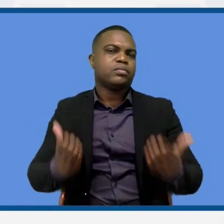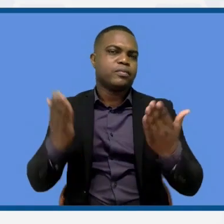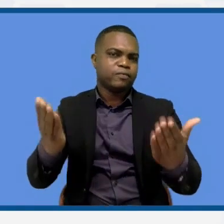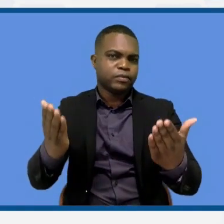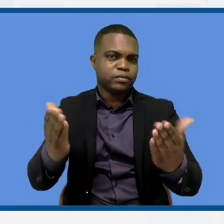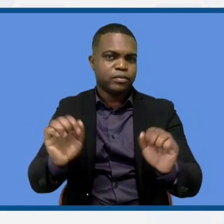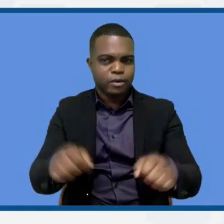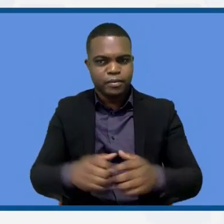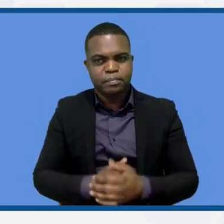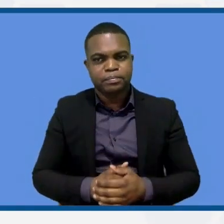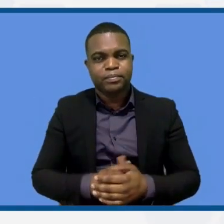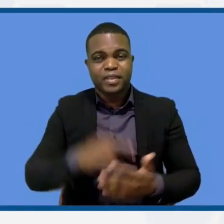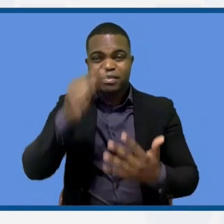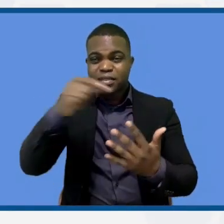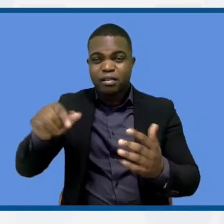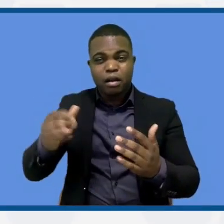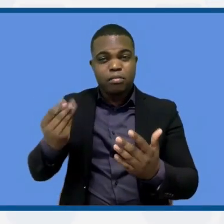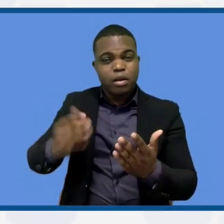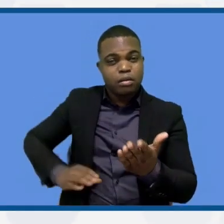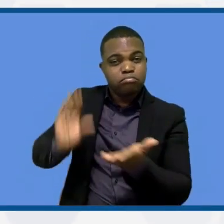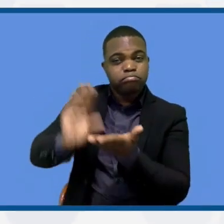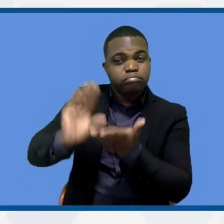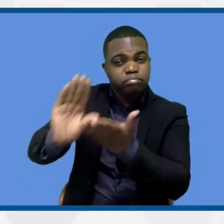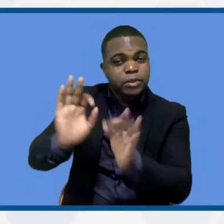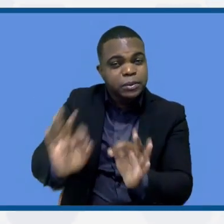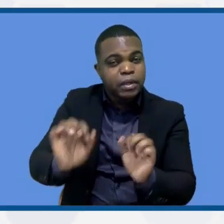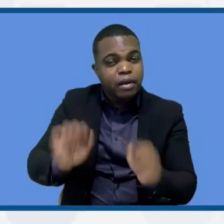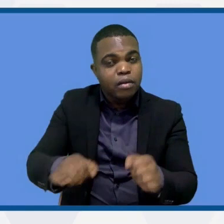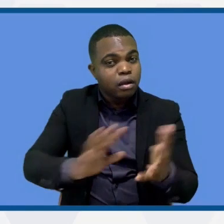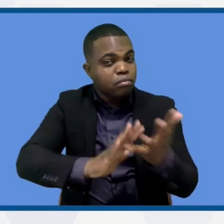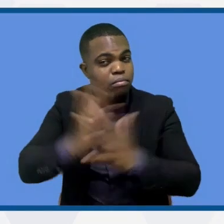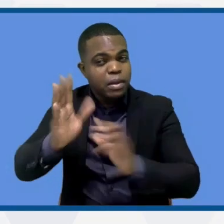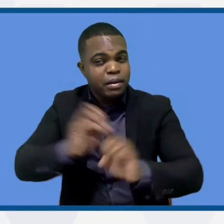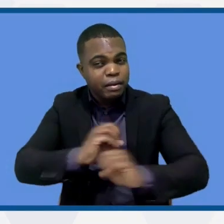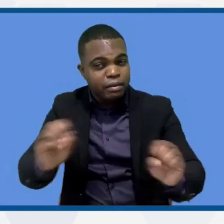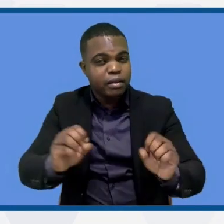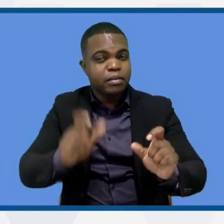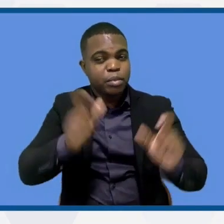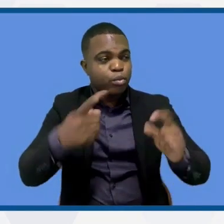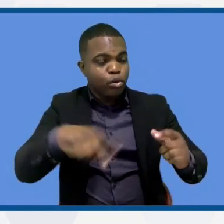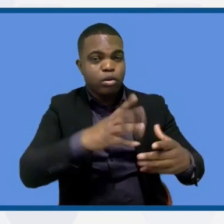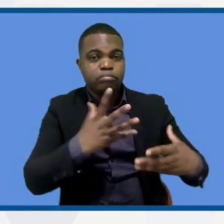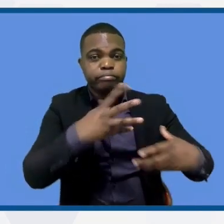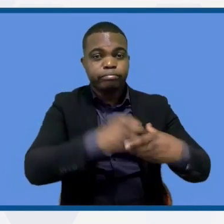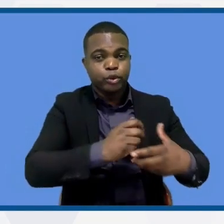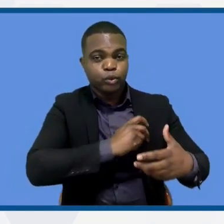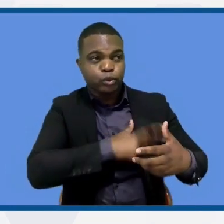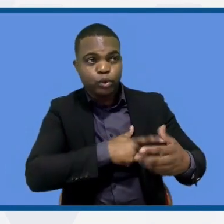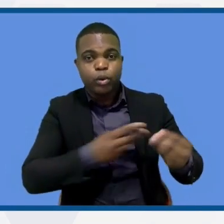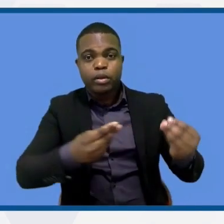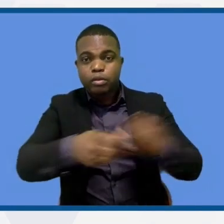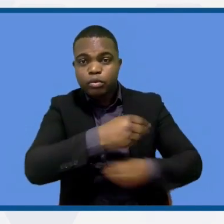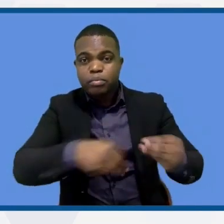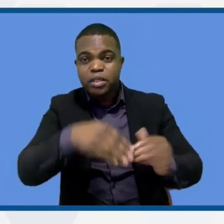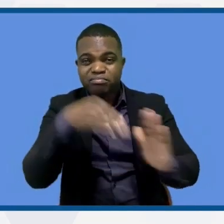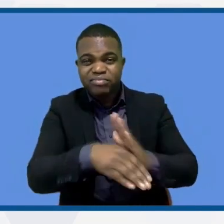negative effects that may come from infrastructure or climate change. And then the last one is empowering, the principle of empowering, which wants